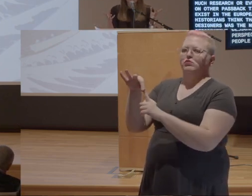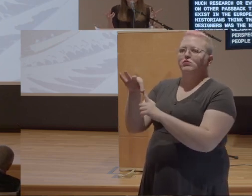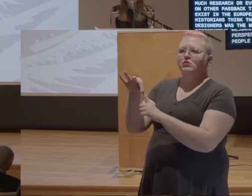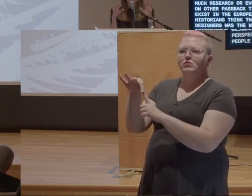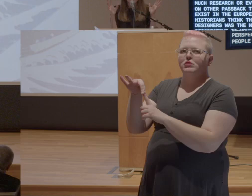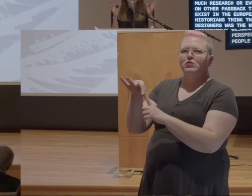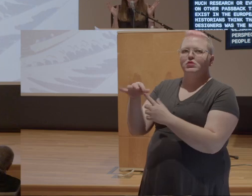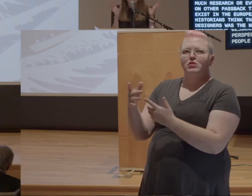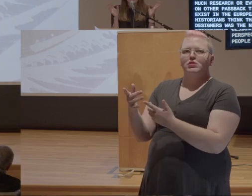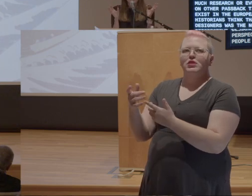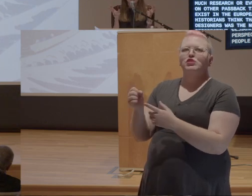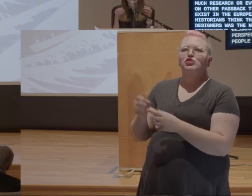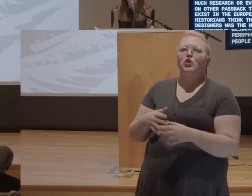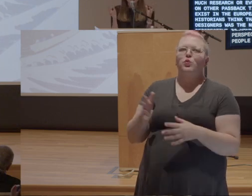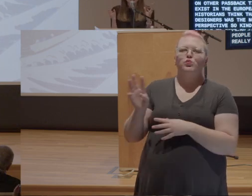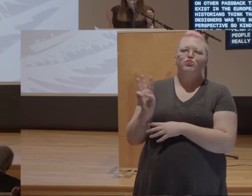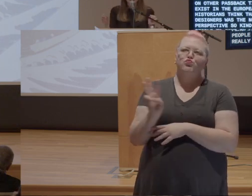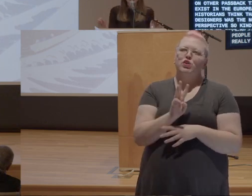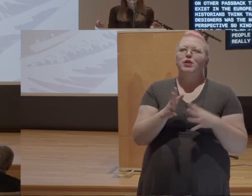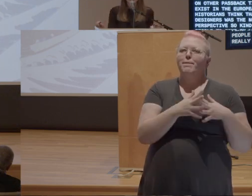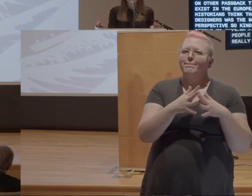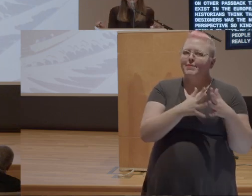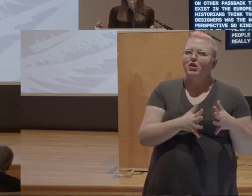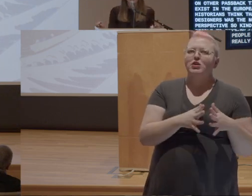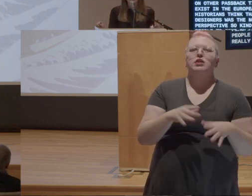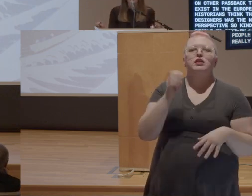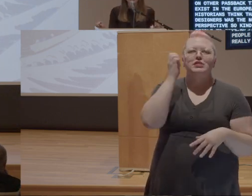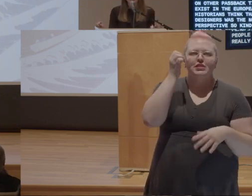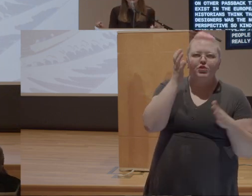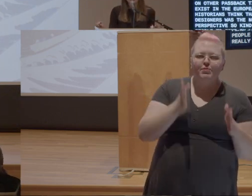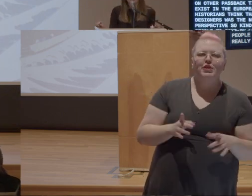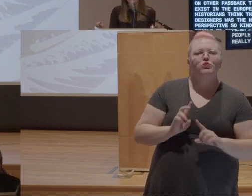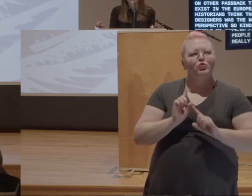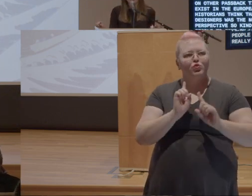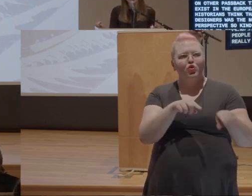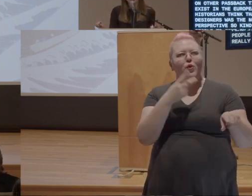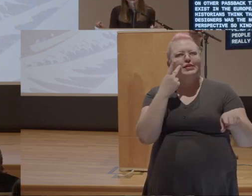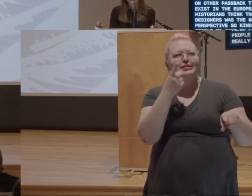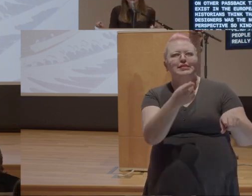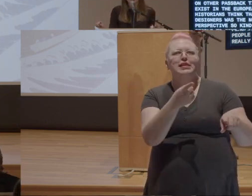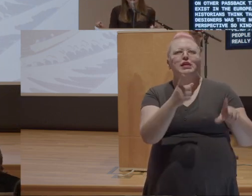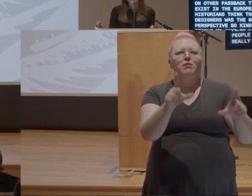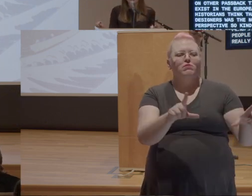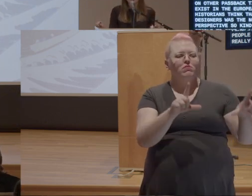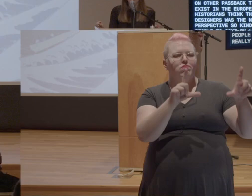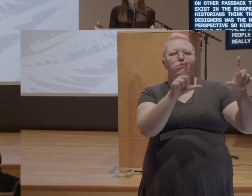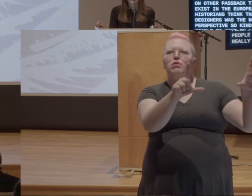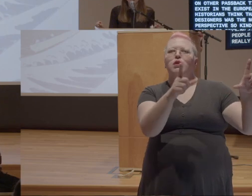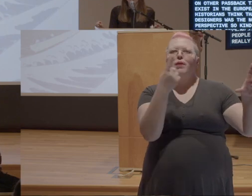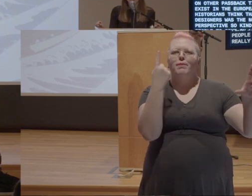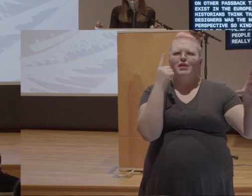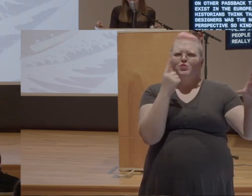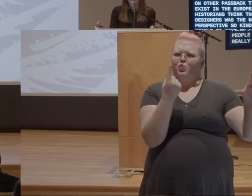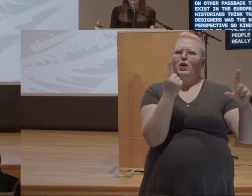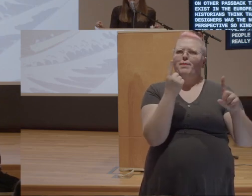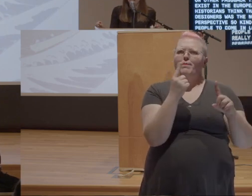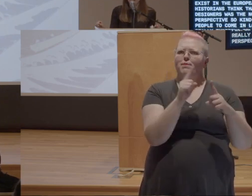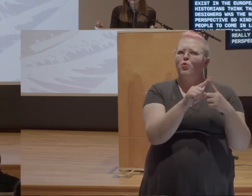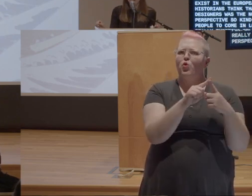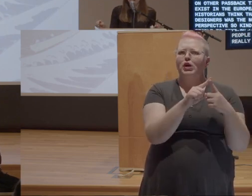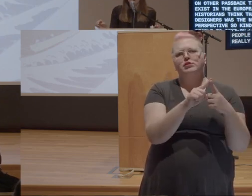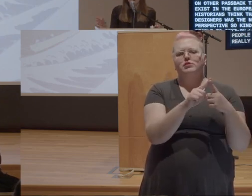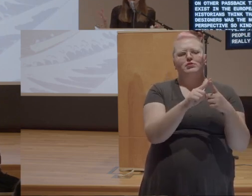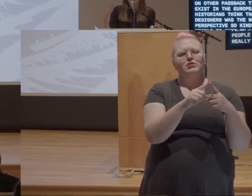that's like new and exciting and illusionistic. So they didn't pursue techniques of perspective beyond that